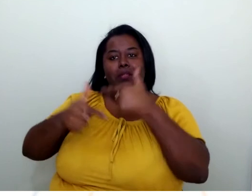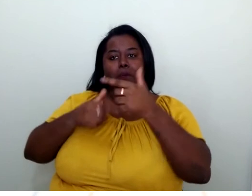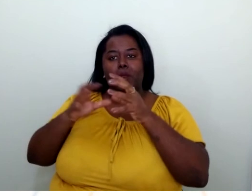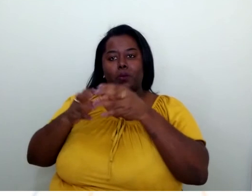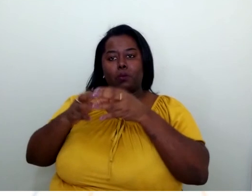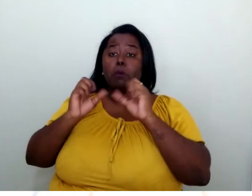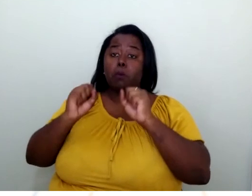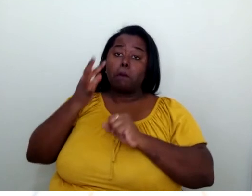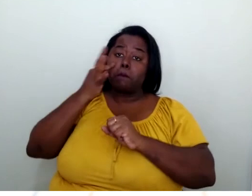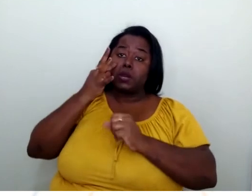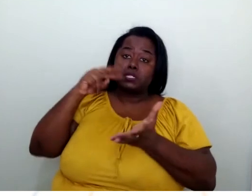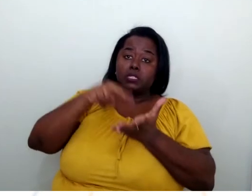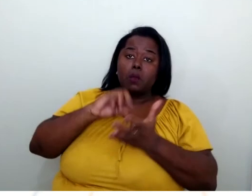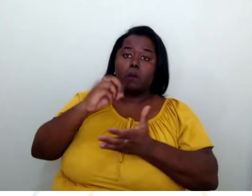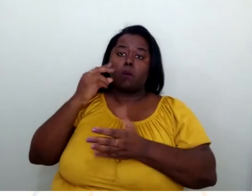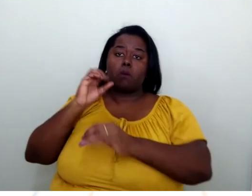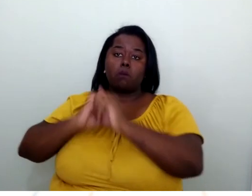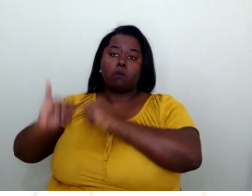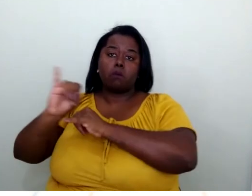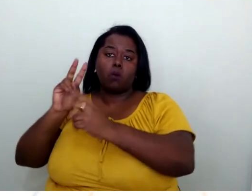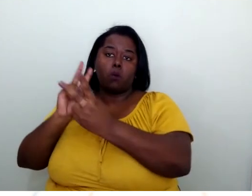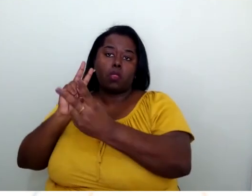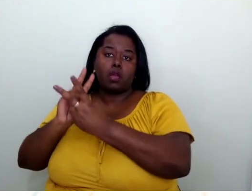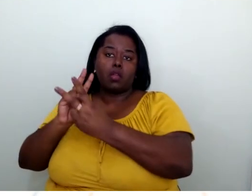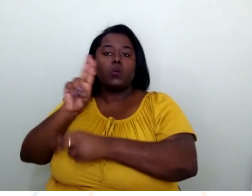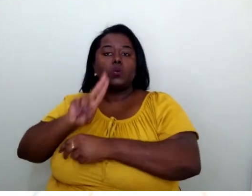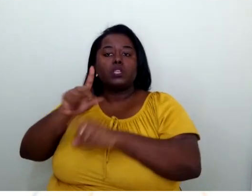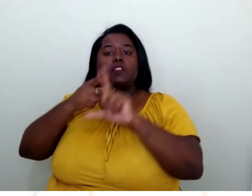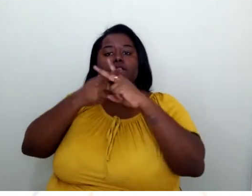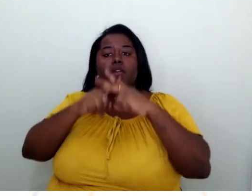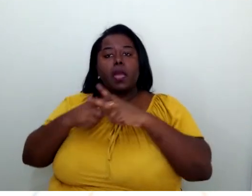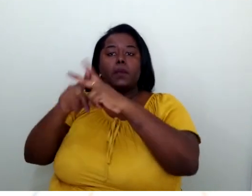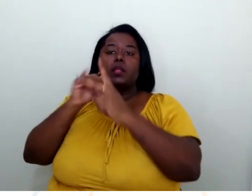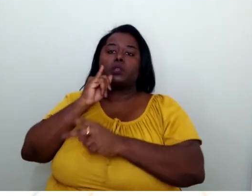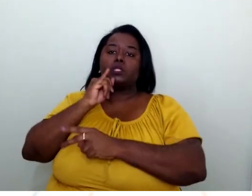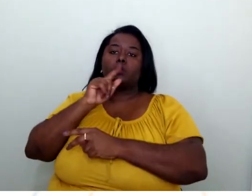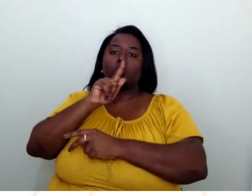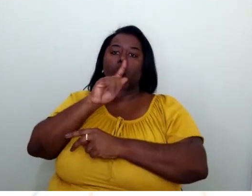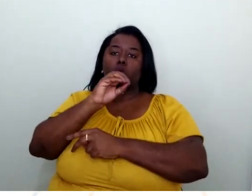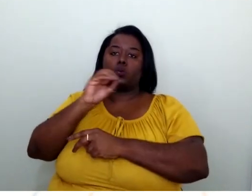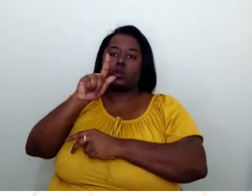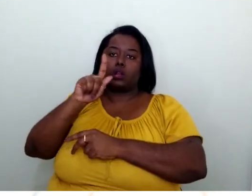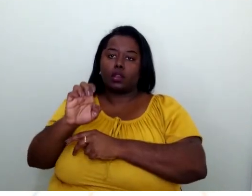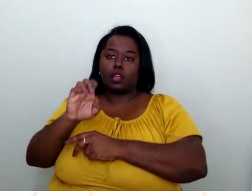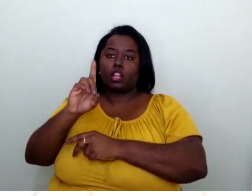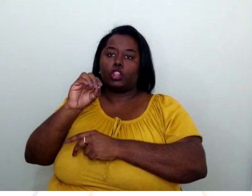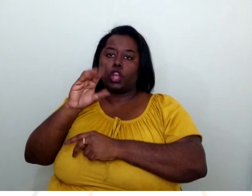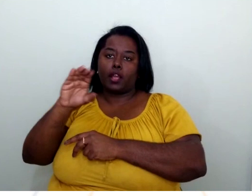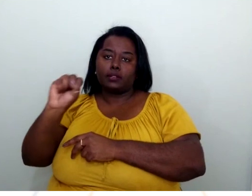more responsibility for their own learning, but also for the learning of others.